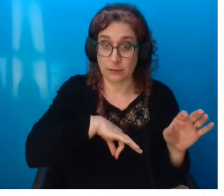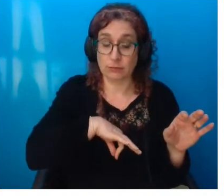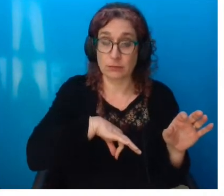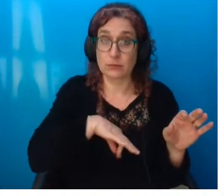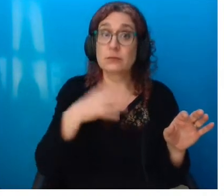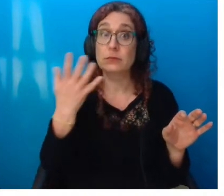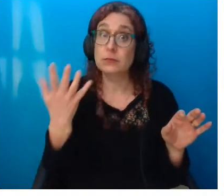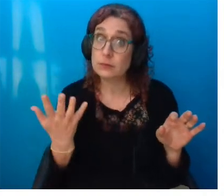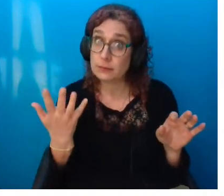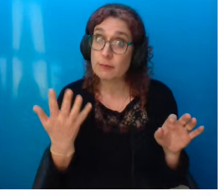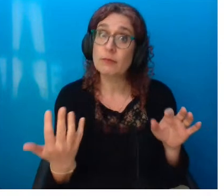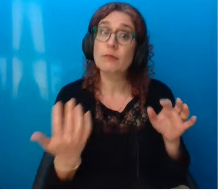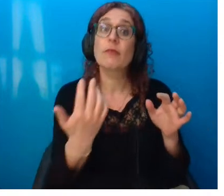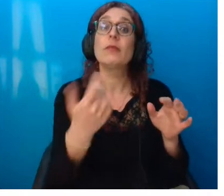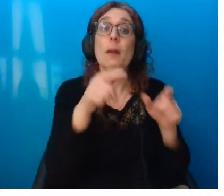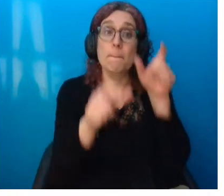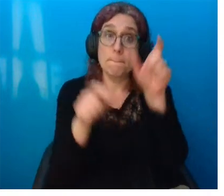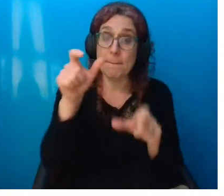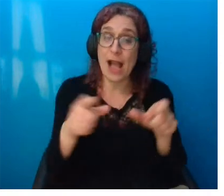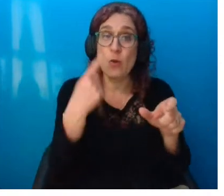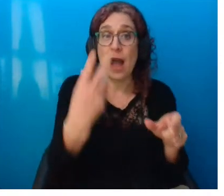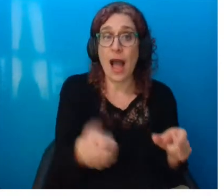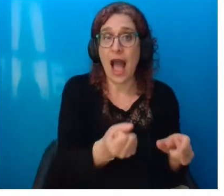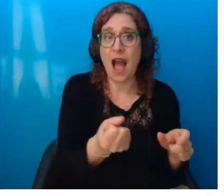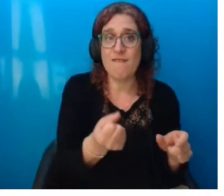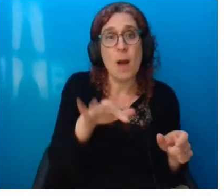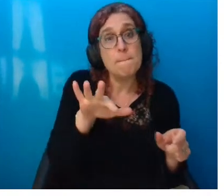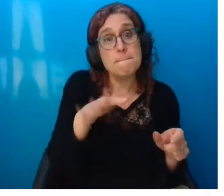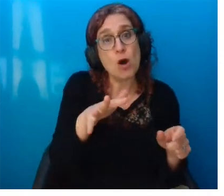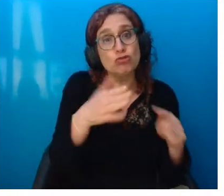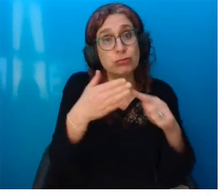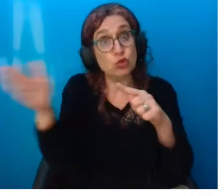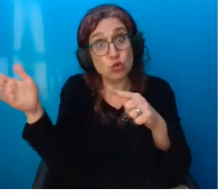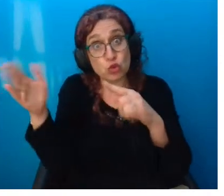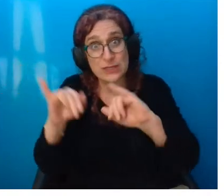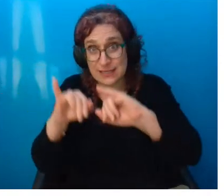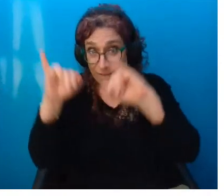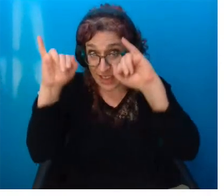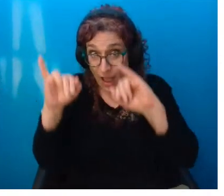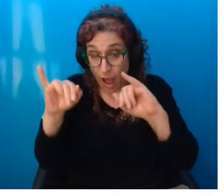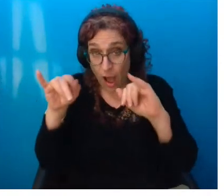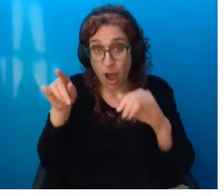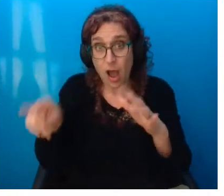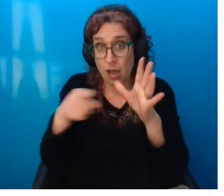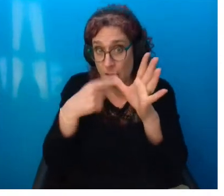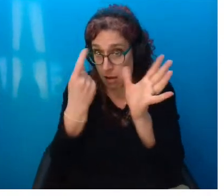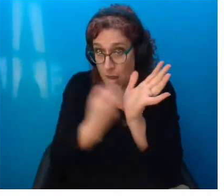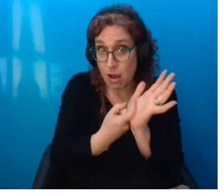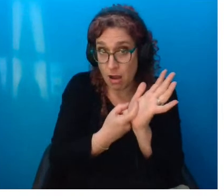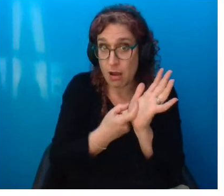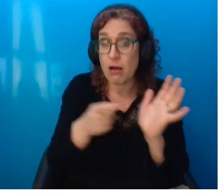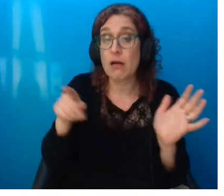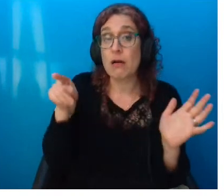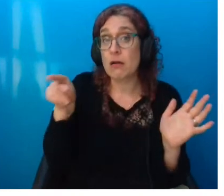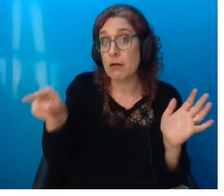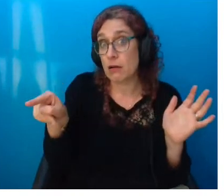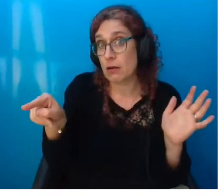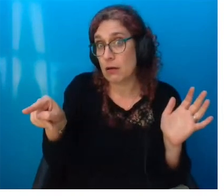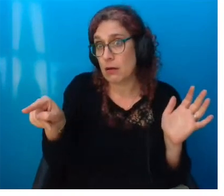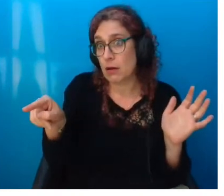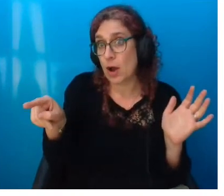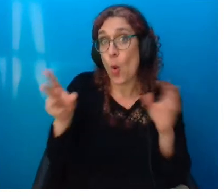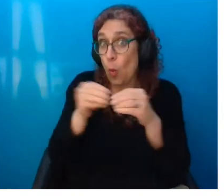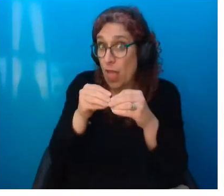moderate or severe symptoms of rhinitis or rhinoconjunctivitis, as the last speaker referred to, with or without